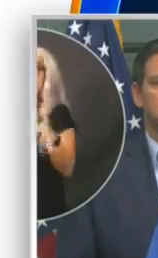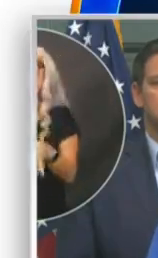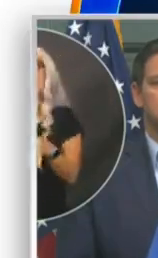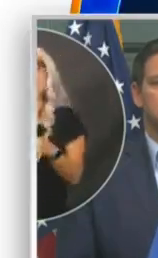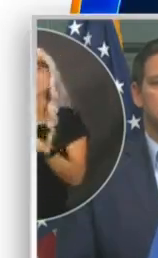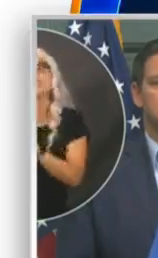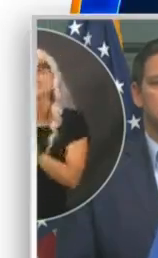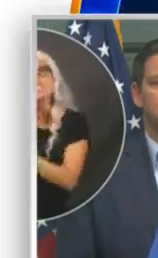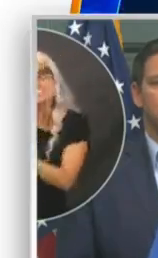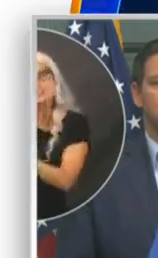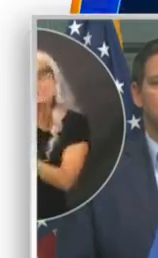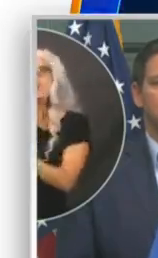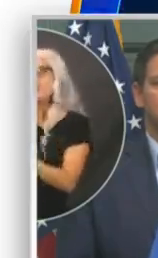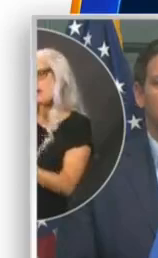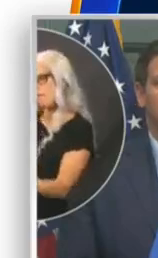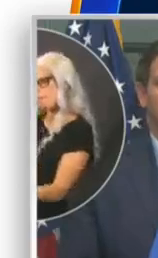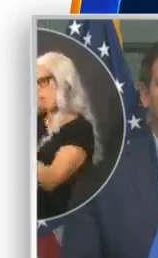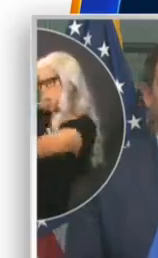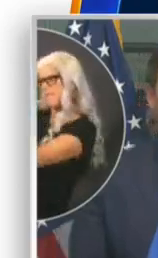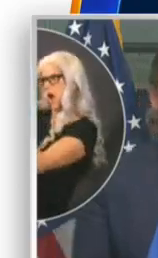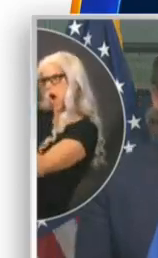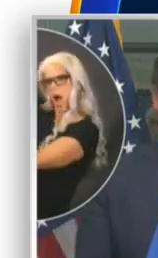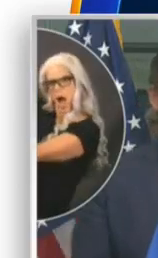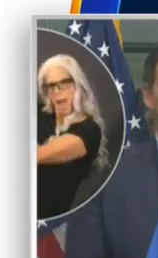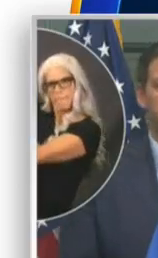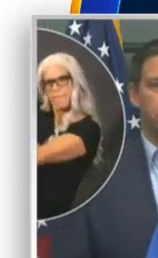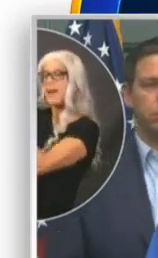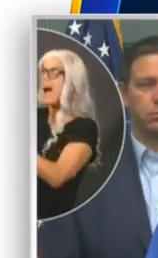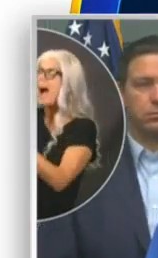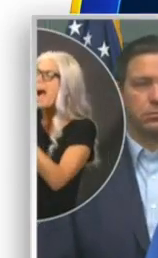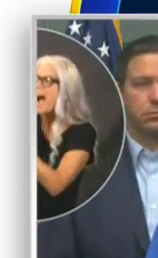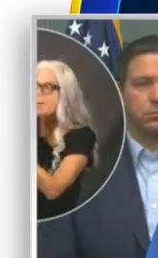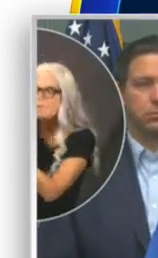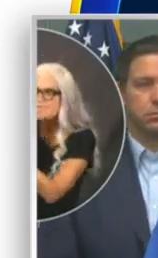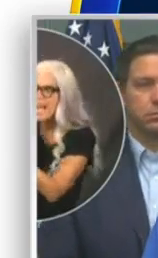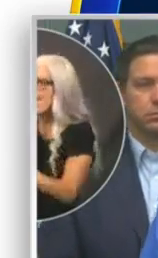away from doors and windows, outside of garages. This will help you stay safe.